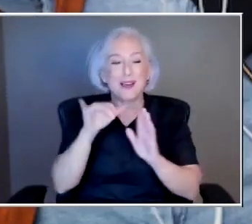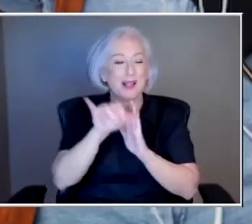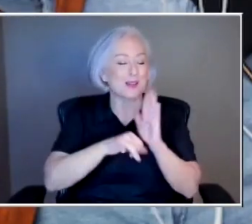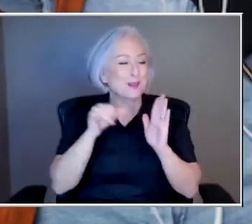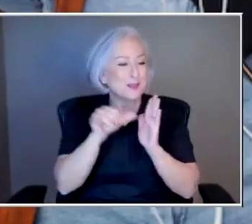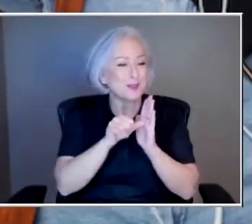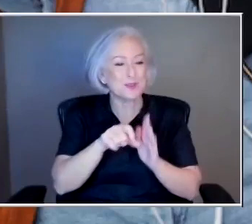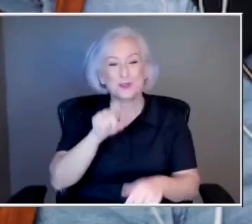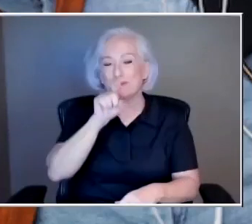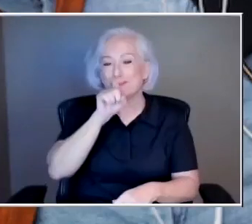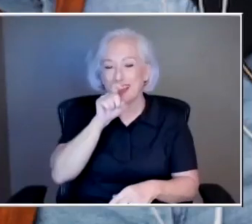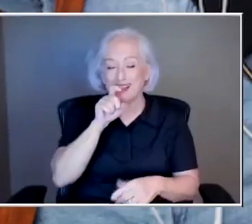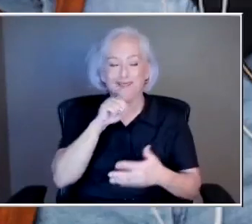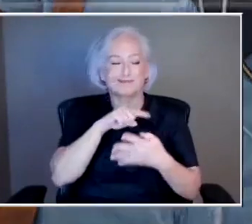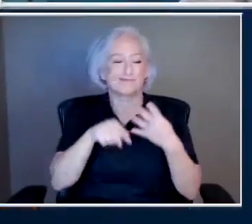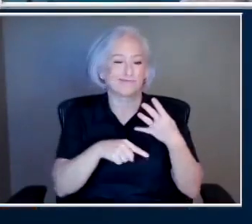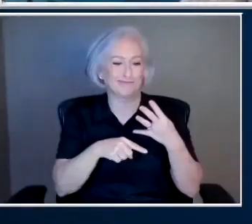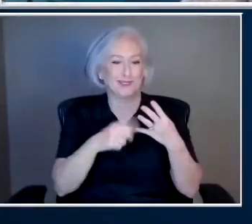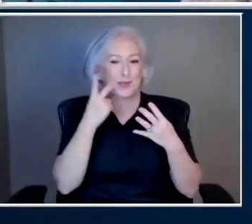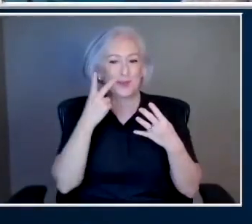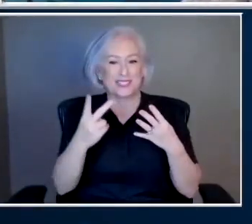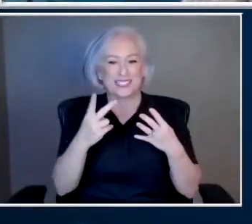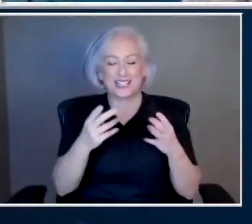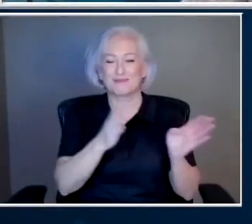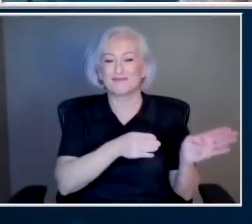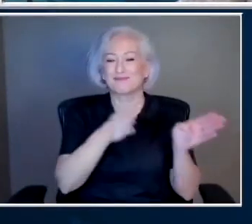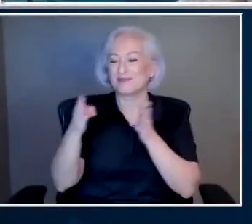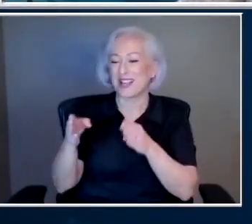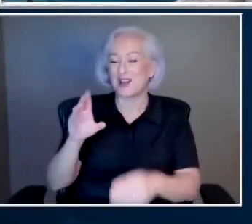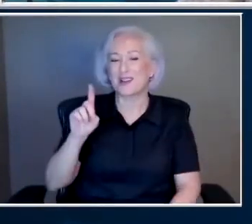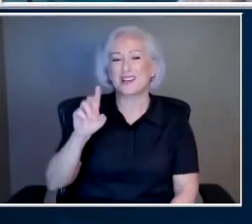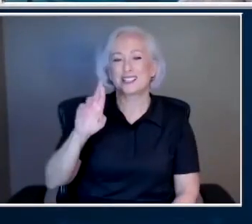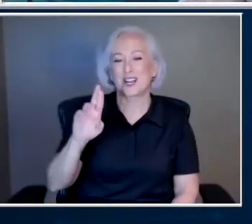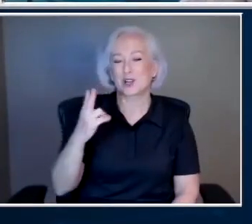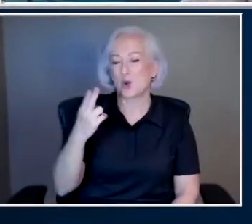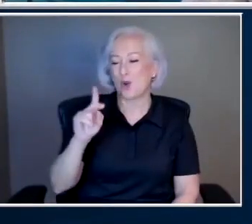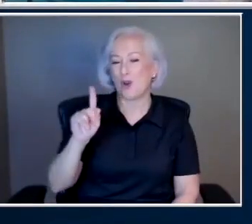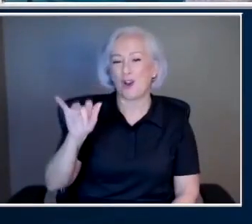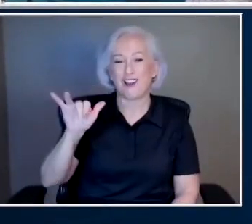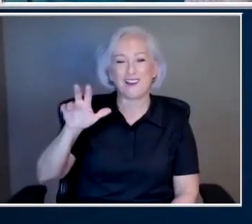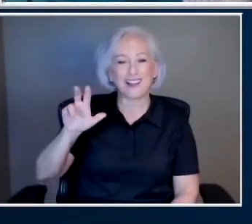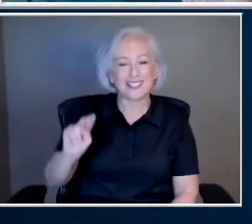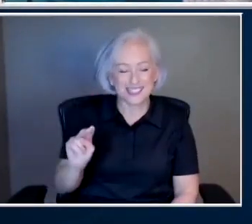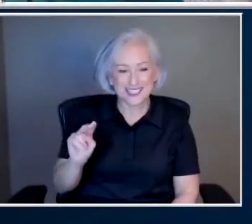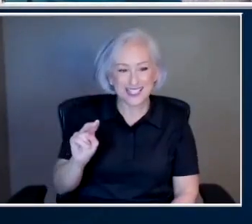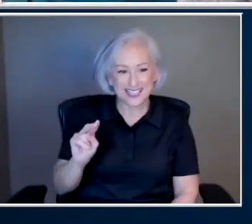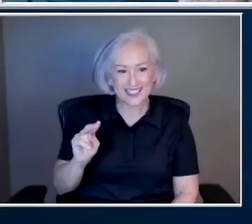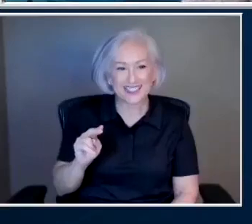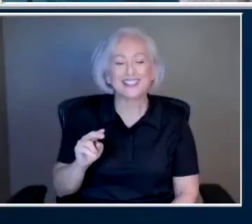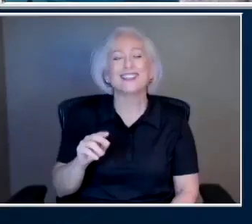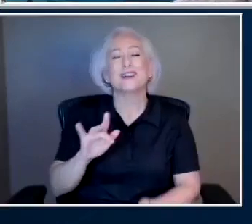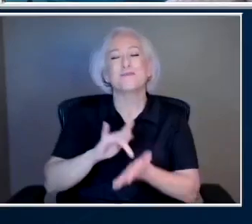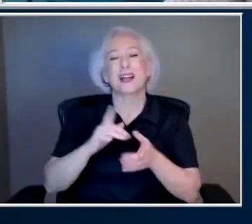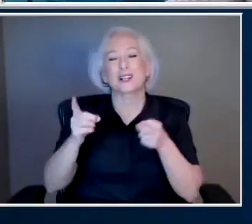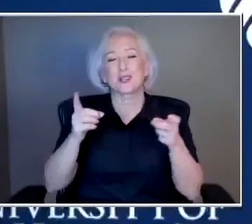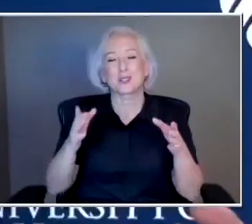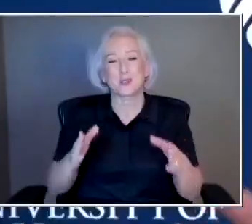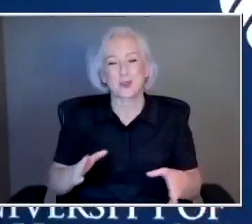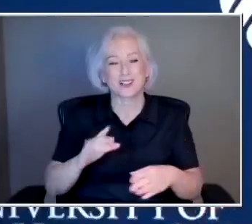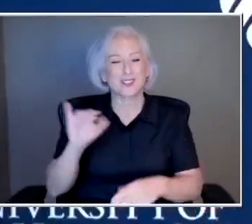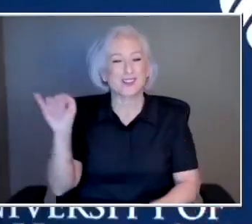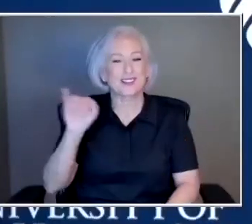right there on your screen. Let's turn now, get a co-account from Dr. Dana Hawkinson, Medical Director of Infection Prevention and Control. Good morning. Yeah, hi. Hi. Yeah,